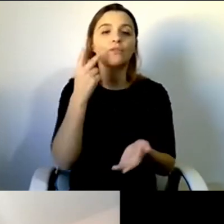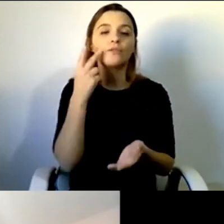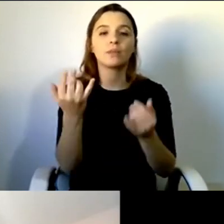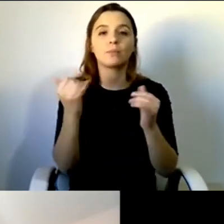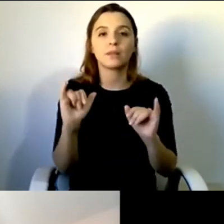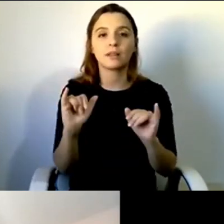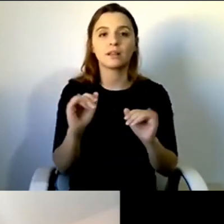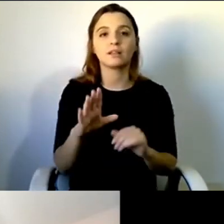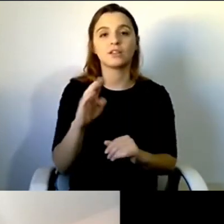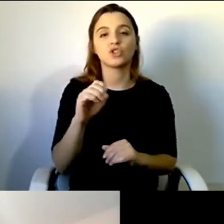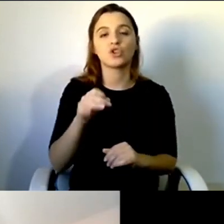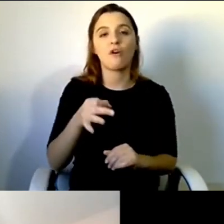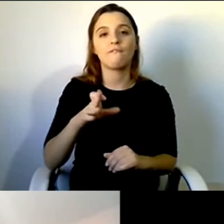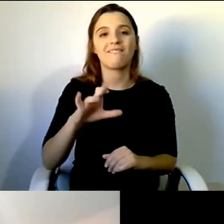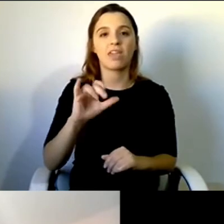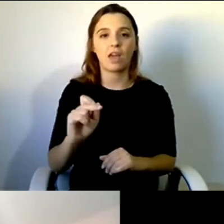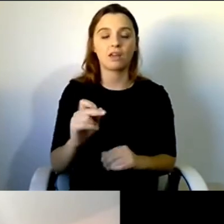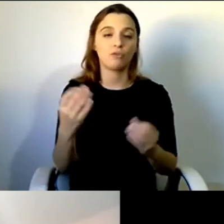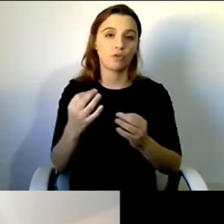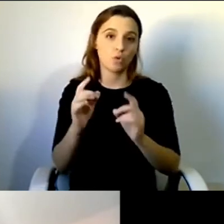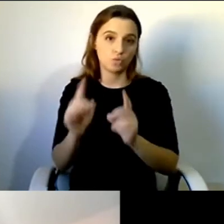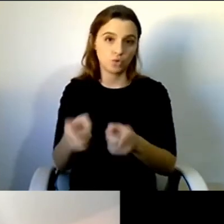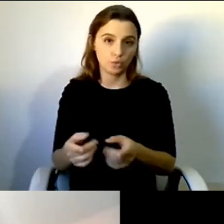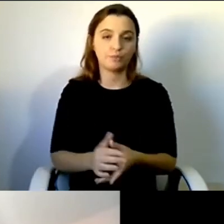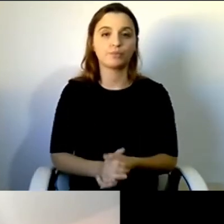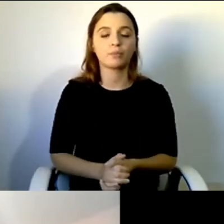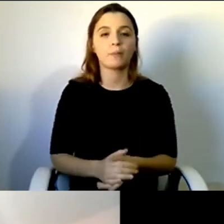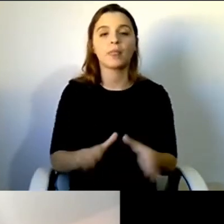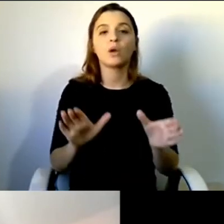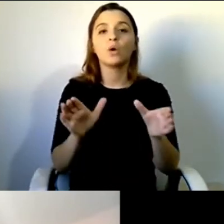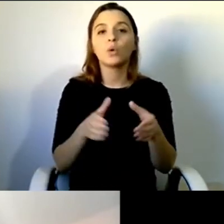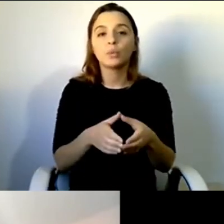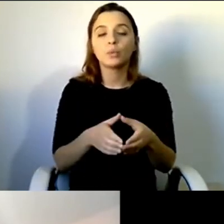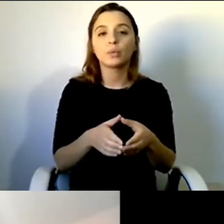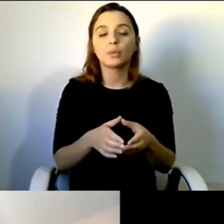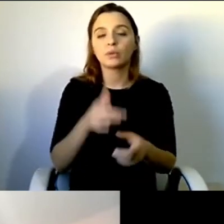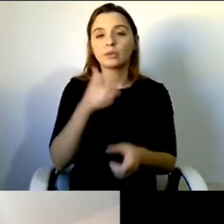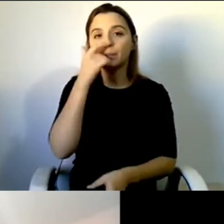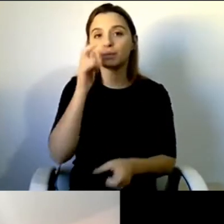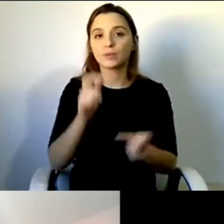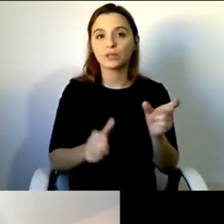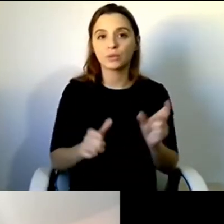established by a bunch of active disabled people